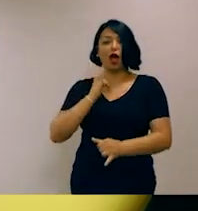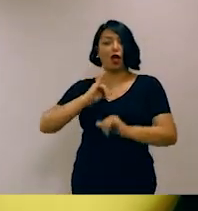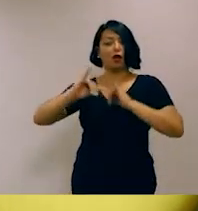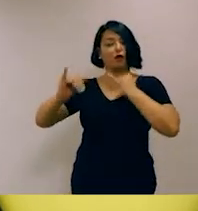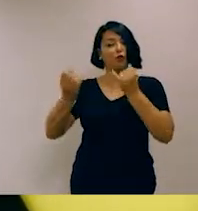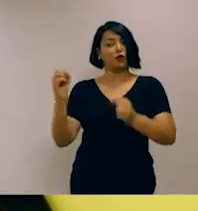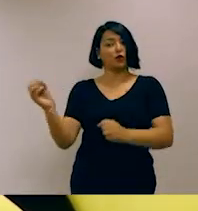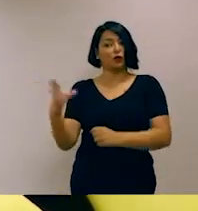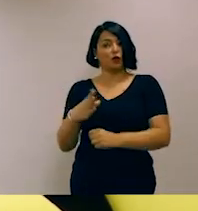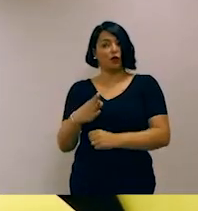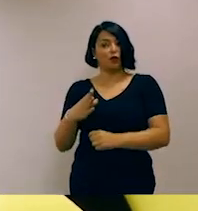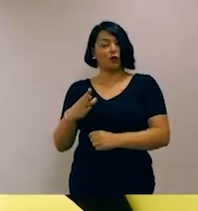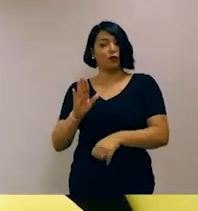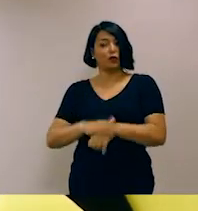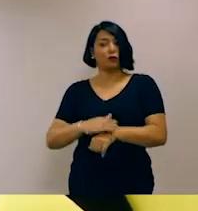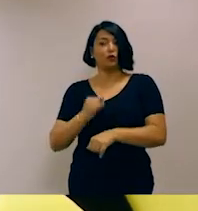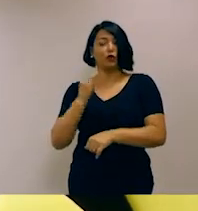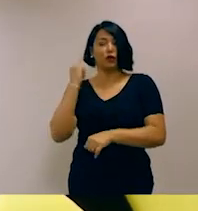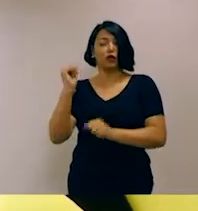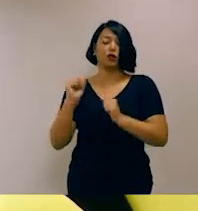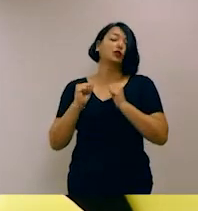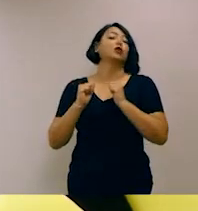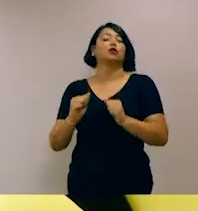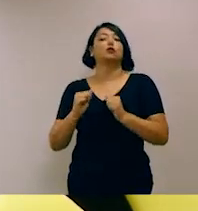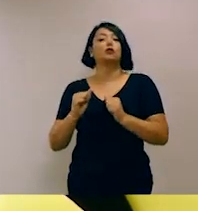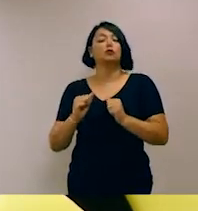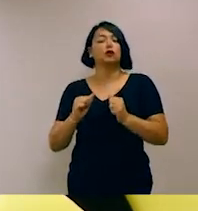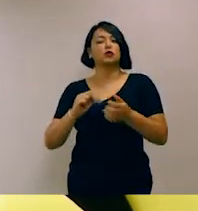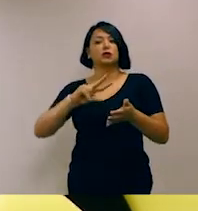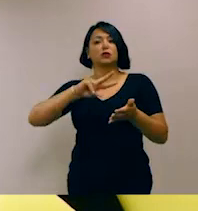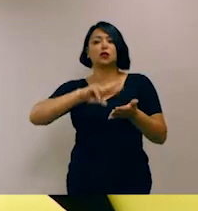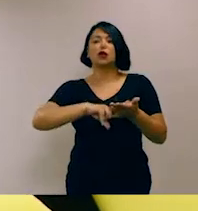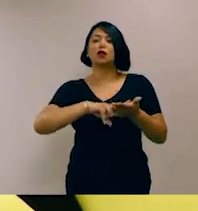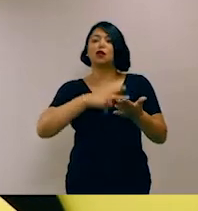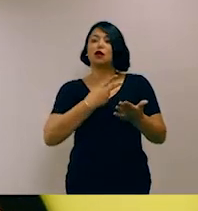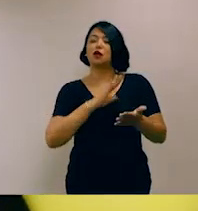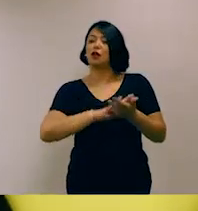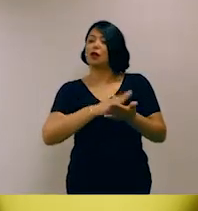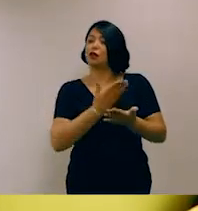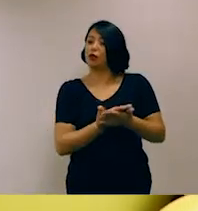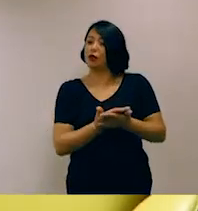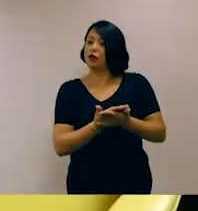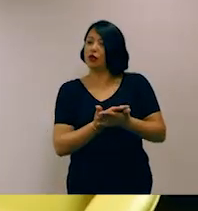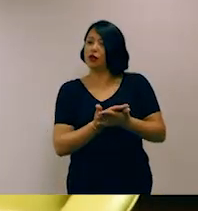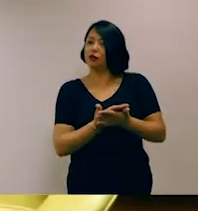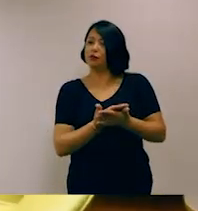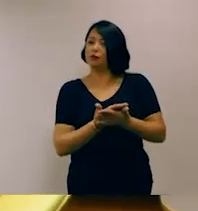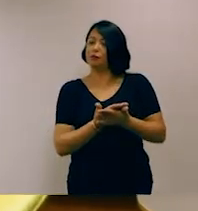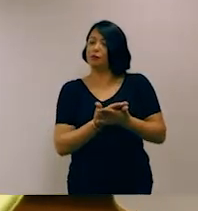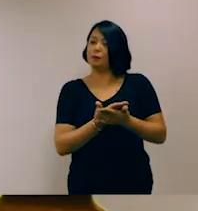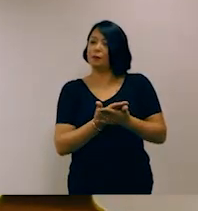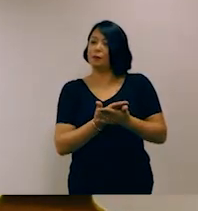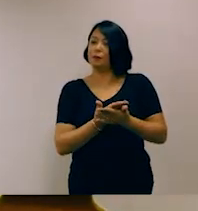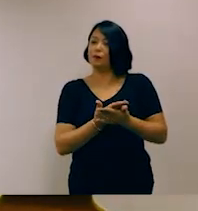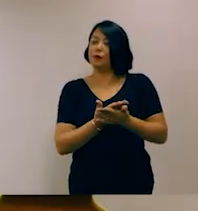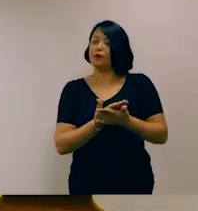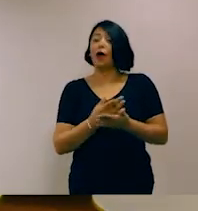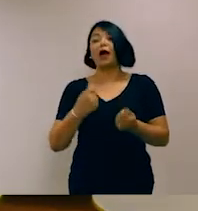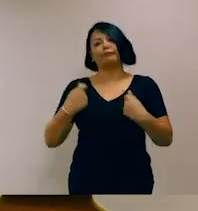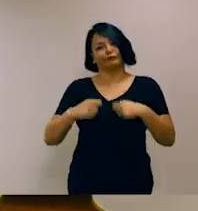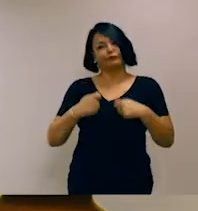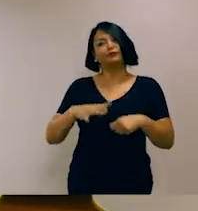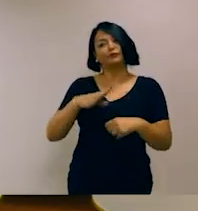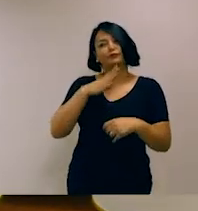to generate knowledge, information, relevant information that can be interpreted. And we're going to need